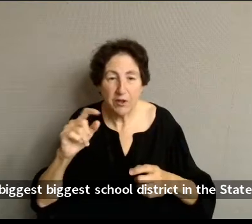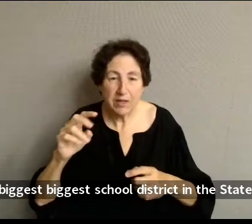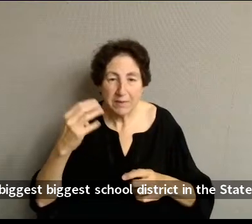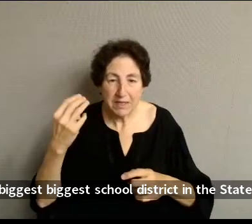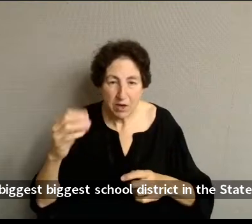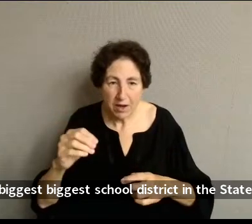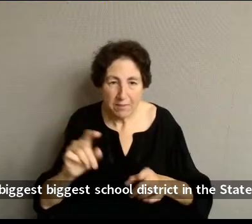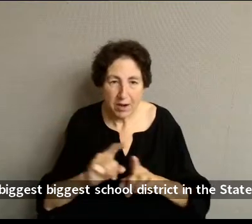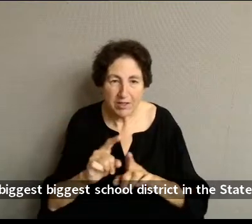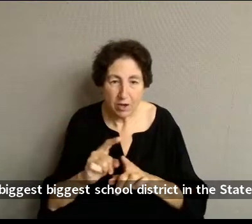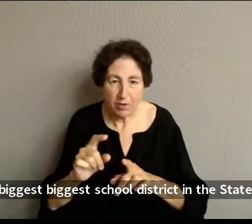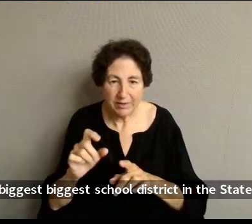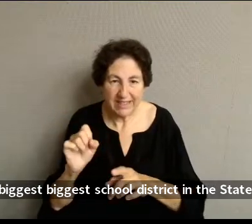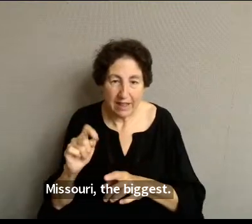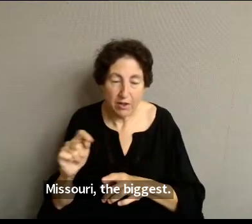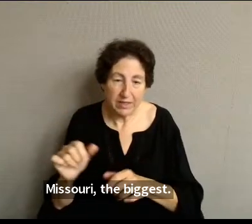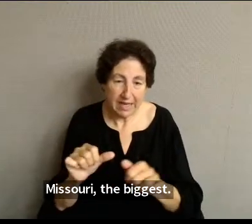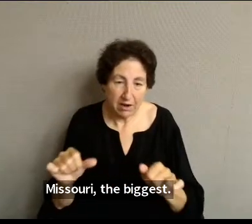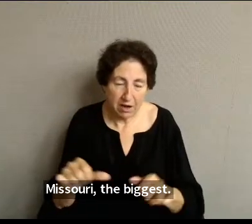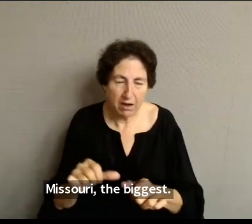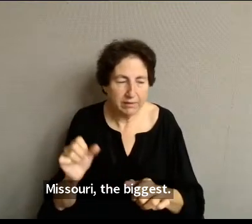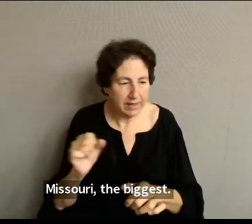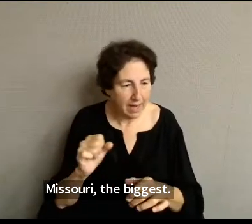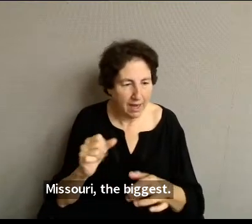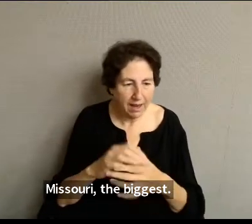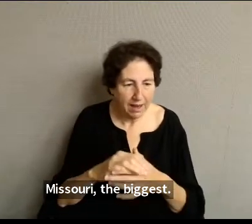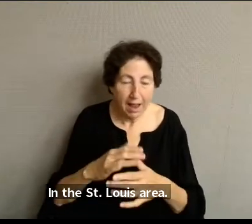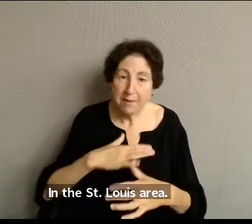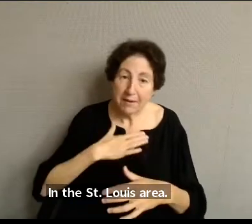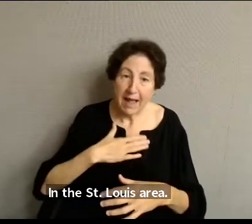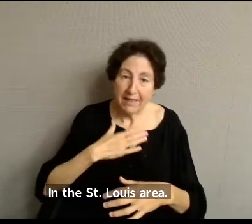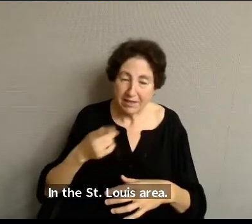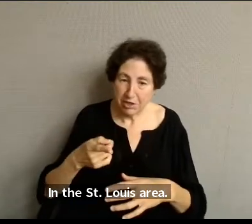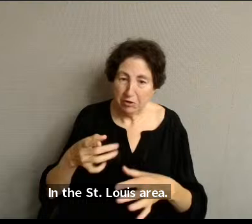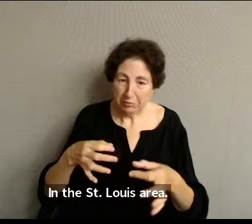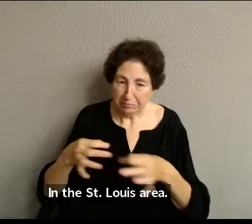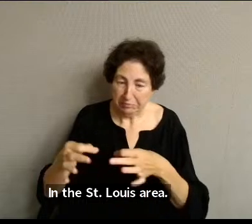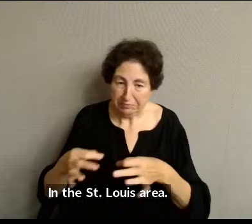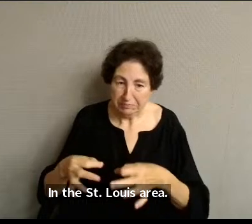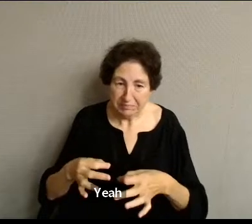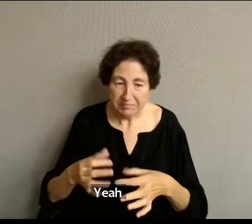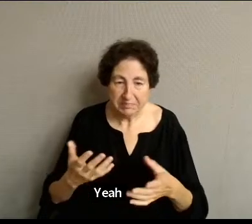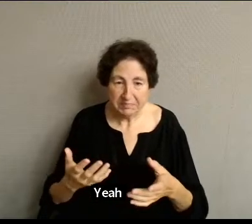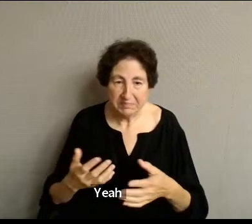in the St. Louis area. Yeah, I'm glad you said something. Me too.